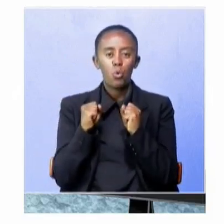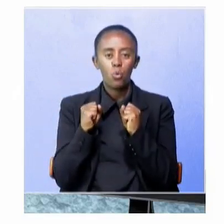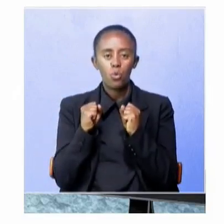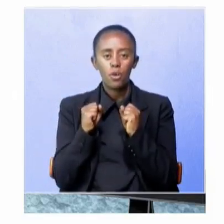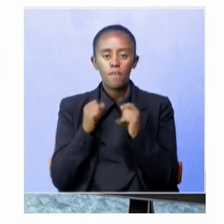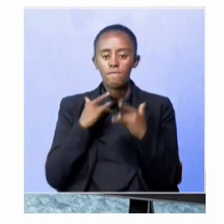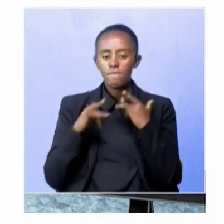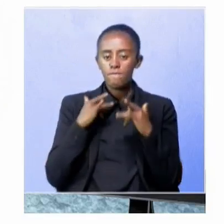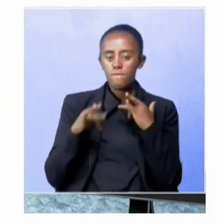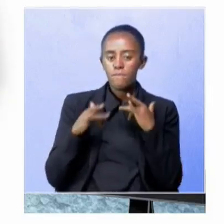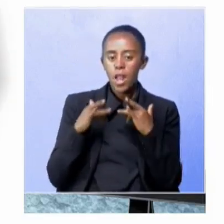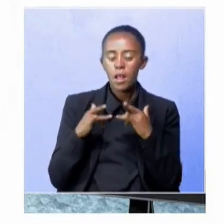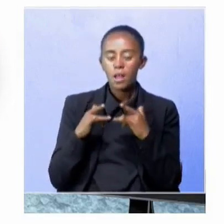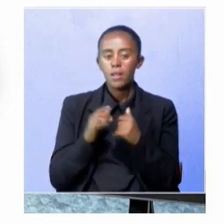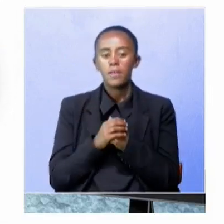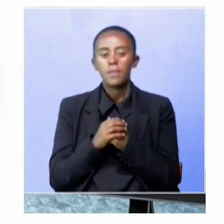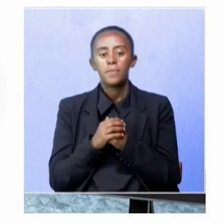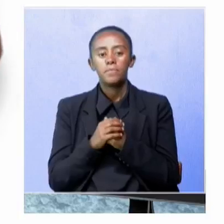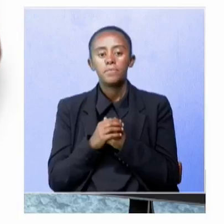feeling.